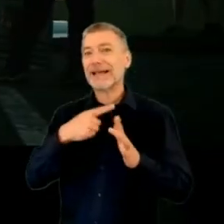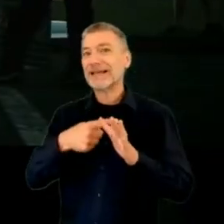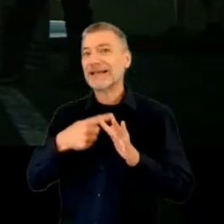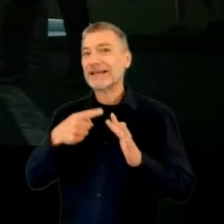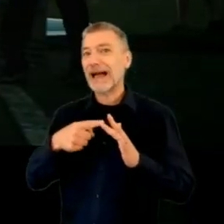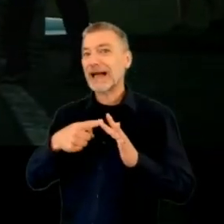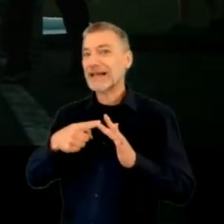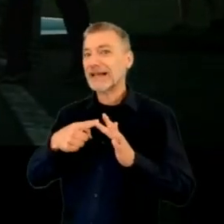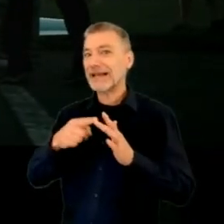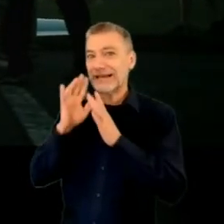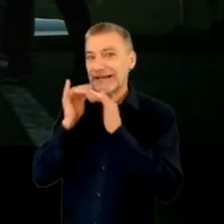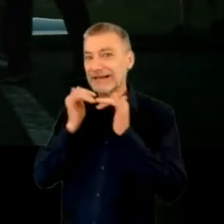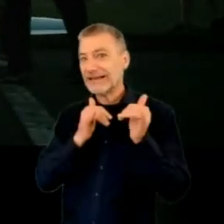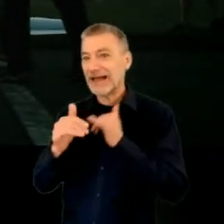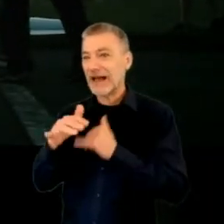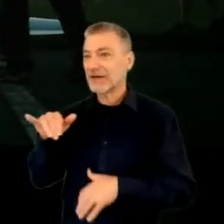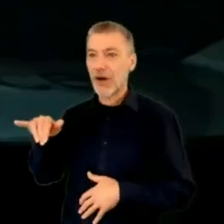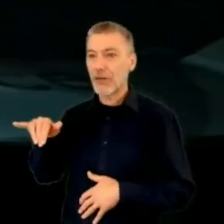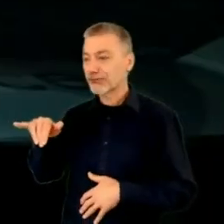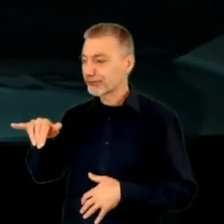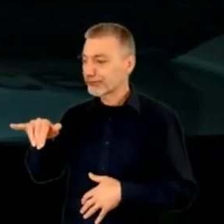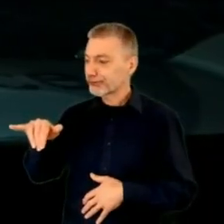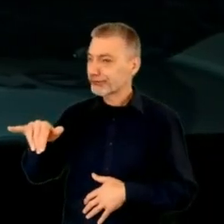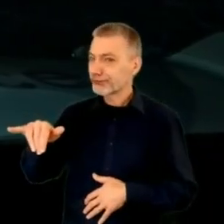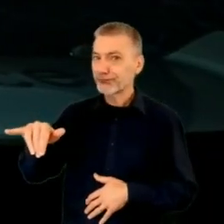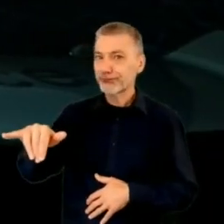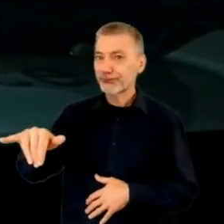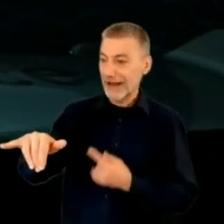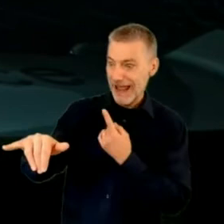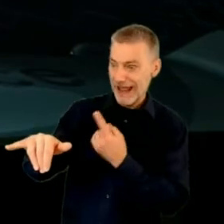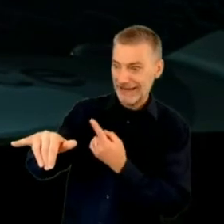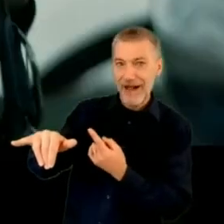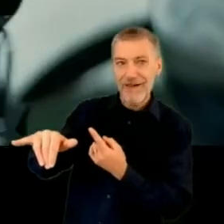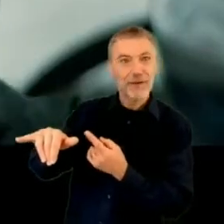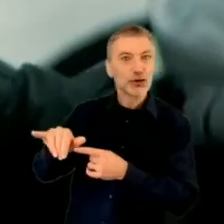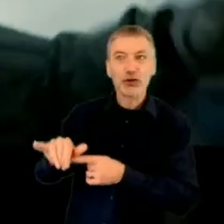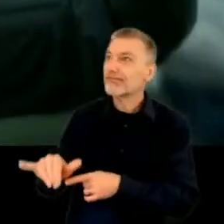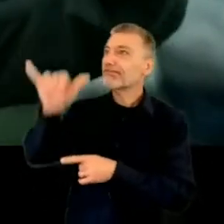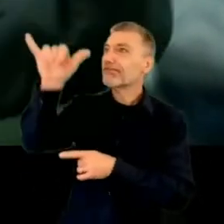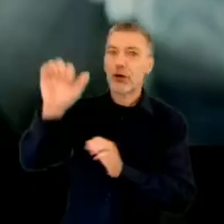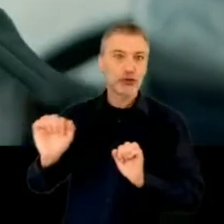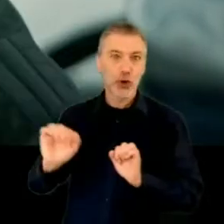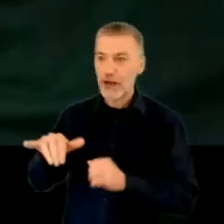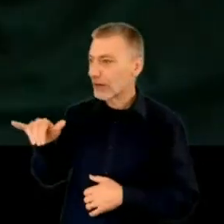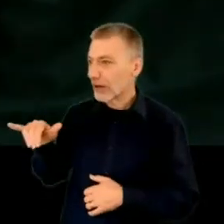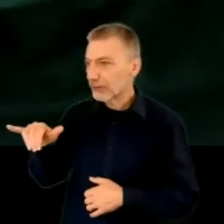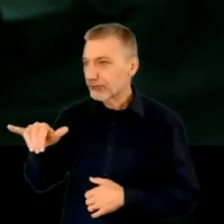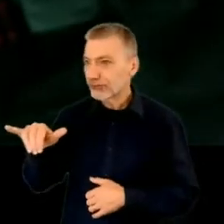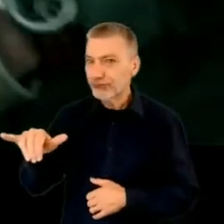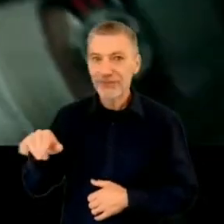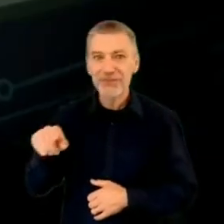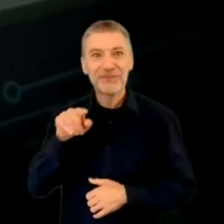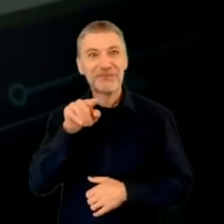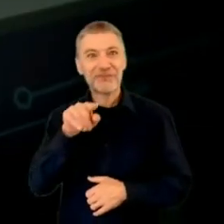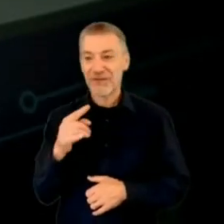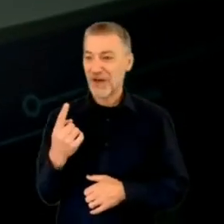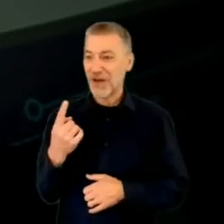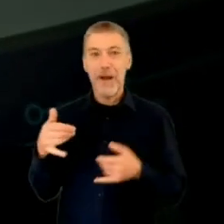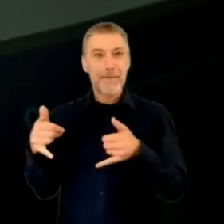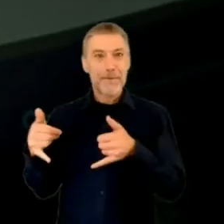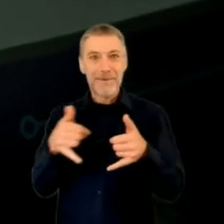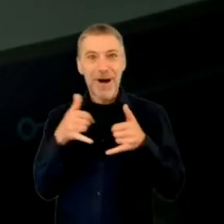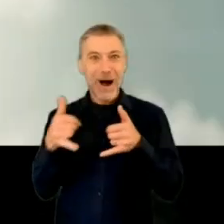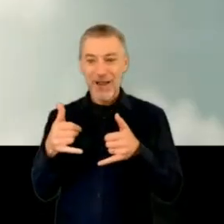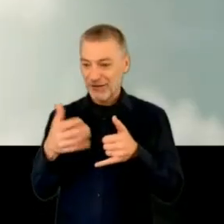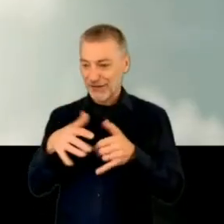first taxi, the aeroplane moving under its own power for the very first time. It's the pilot and the aircraft on their own, the aircraft